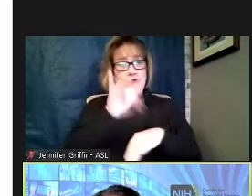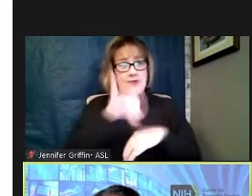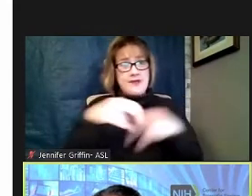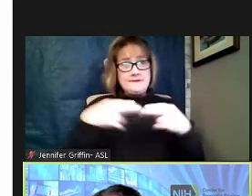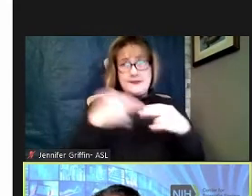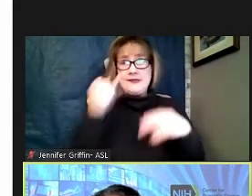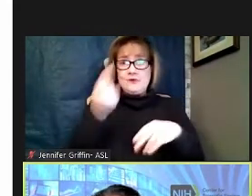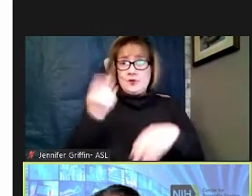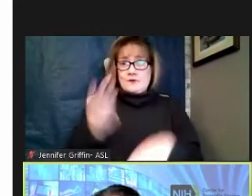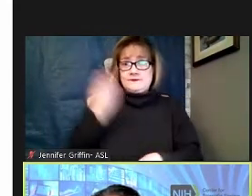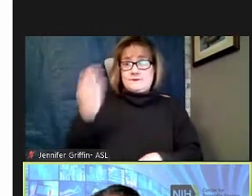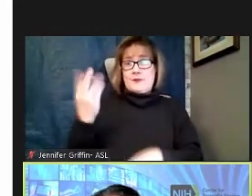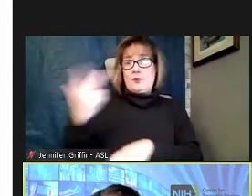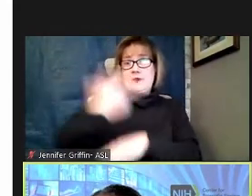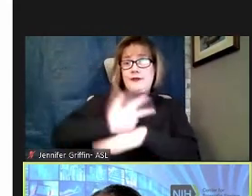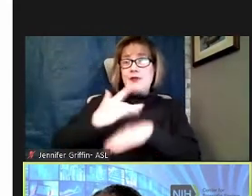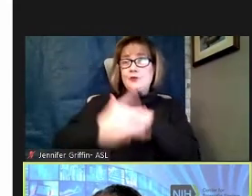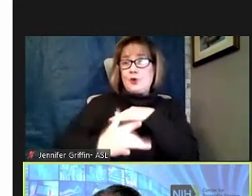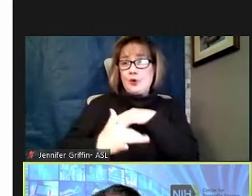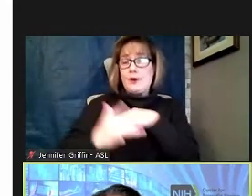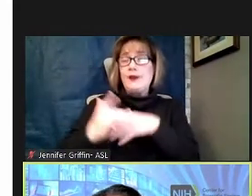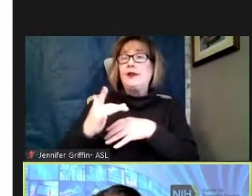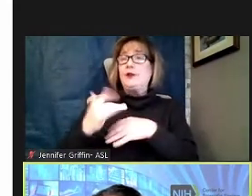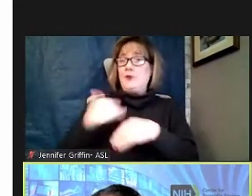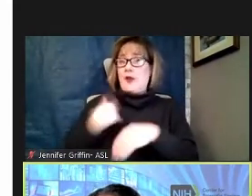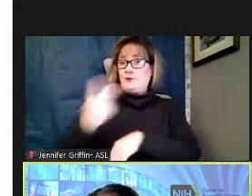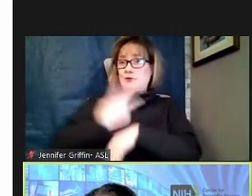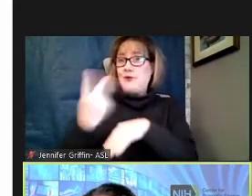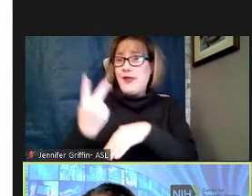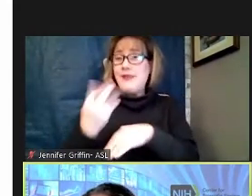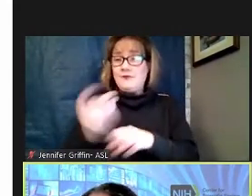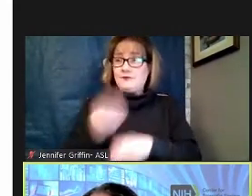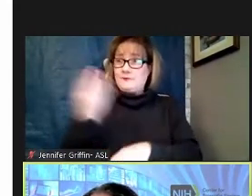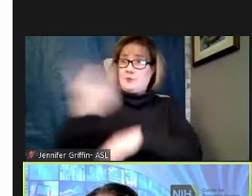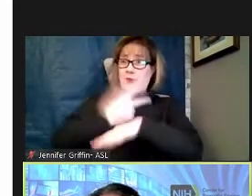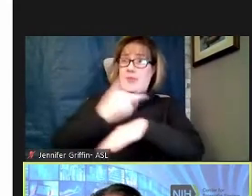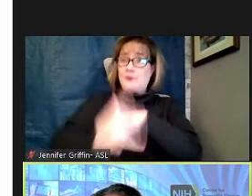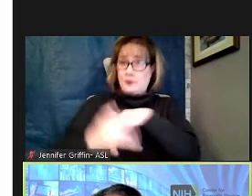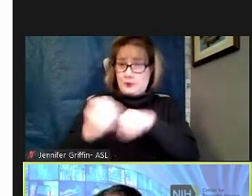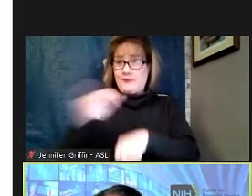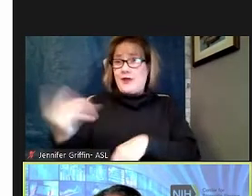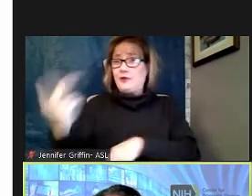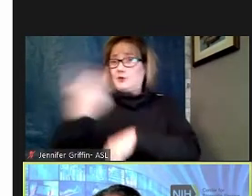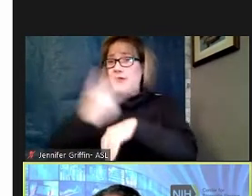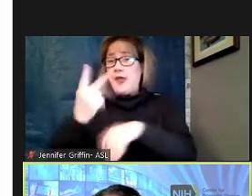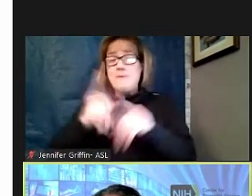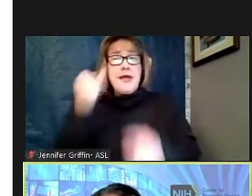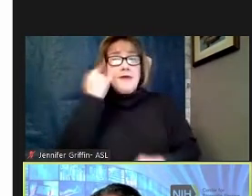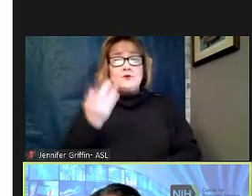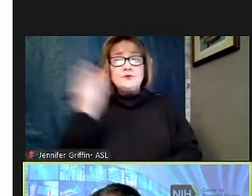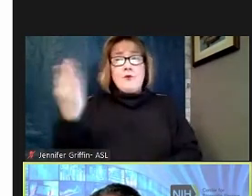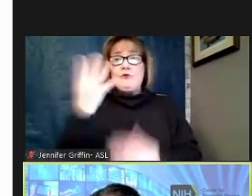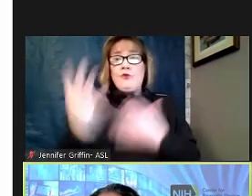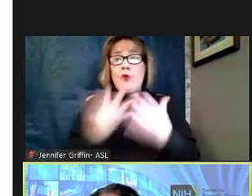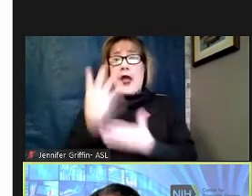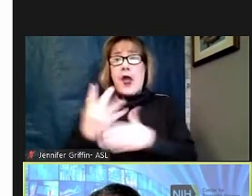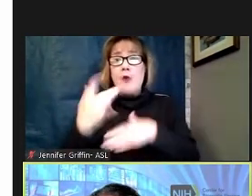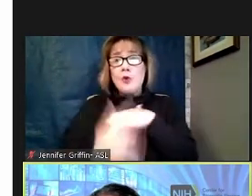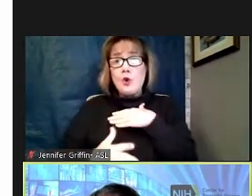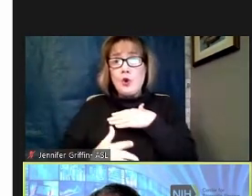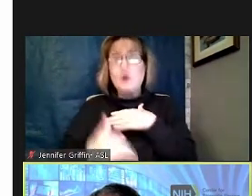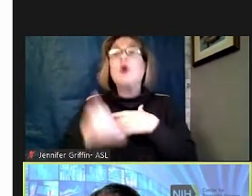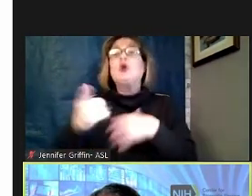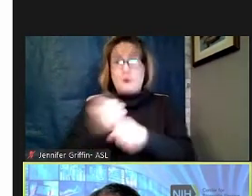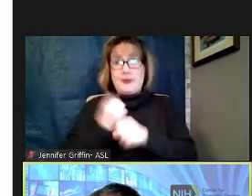you submit 3 days early, you get those 2 days. If you submit 2 days early, you get those 2 days. But if you submit 4 hours early, you get